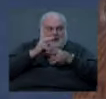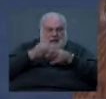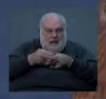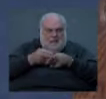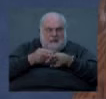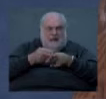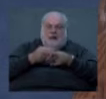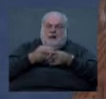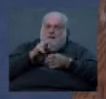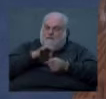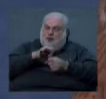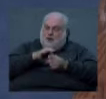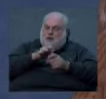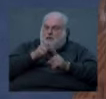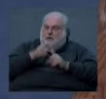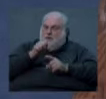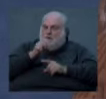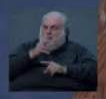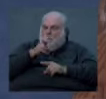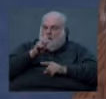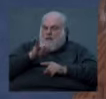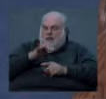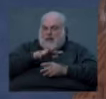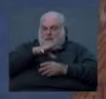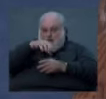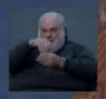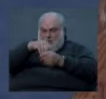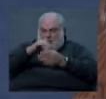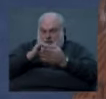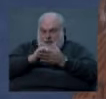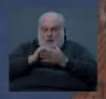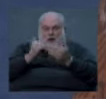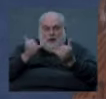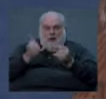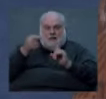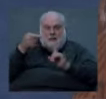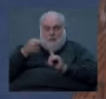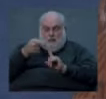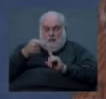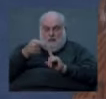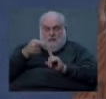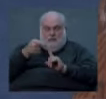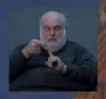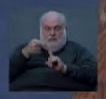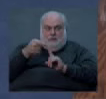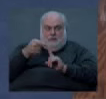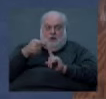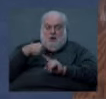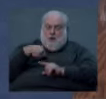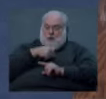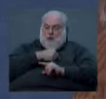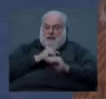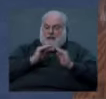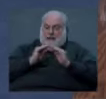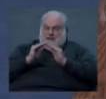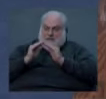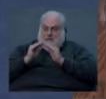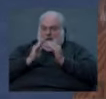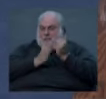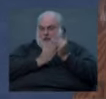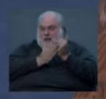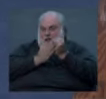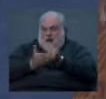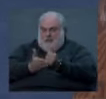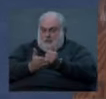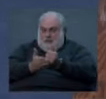and the votes and the surveys. I mean, that's part of it. And we're at that point that, you know, we, the city, we've been helping along,